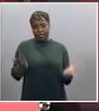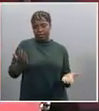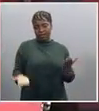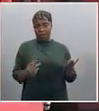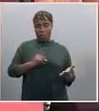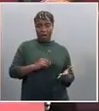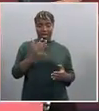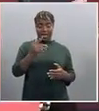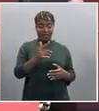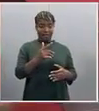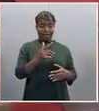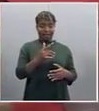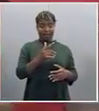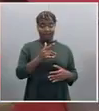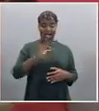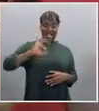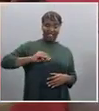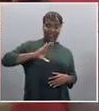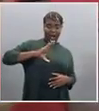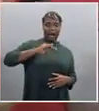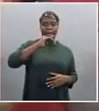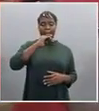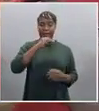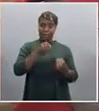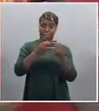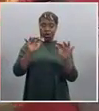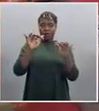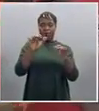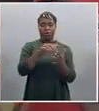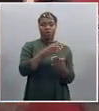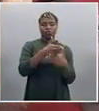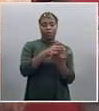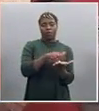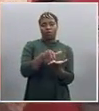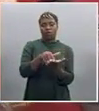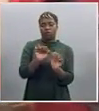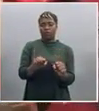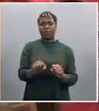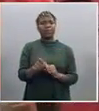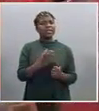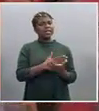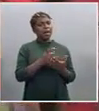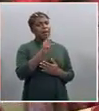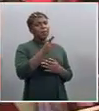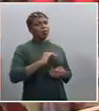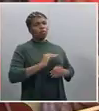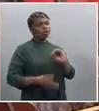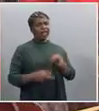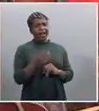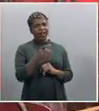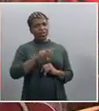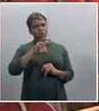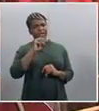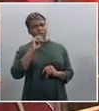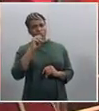establishing a firm base. The people who are defending 20 rand and 11 rand for workers in the public works